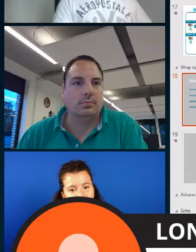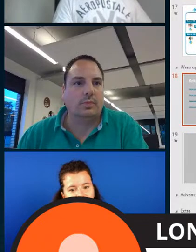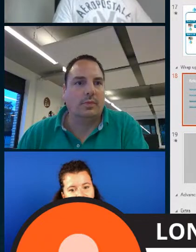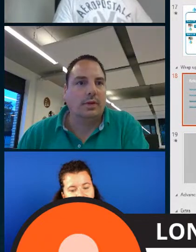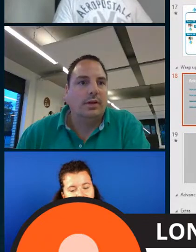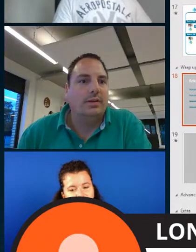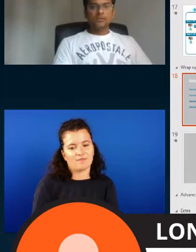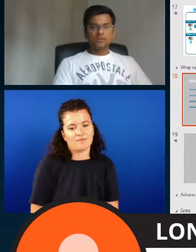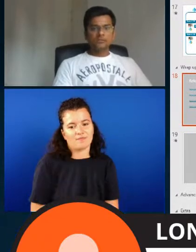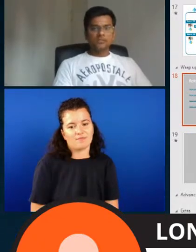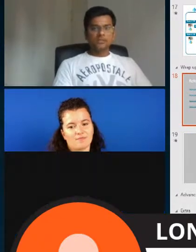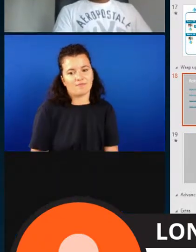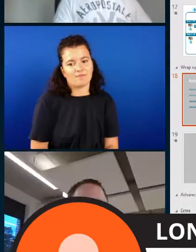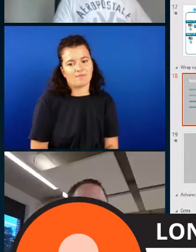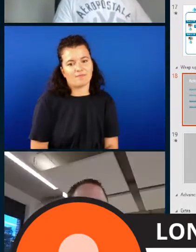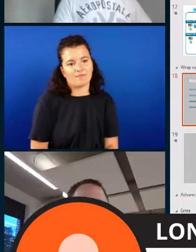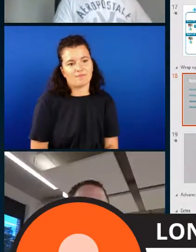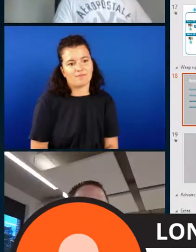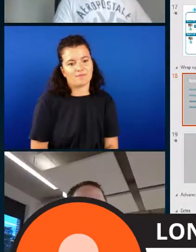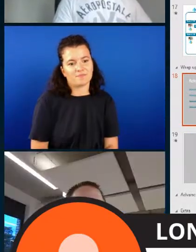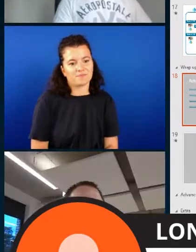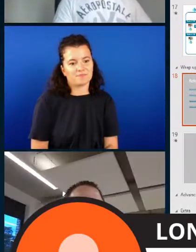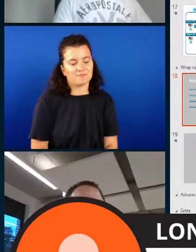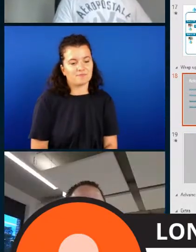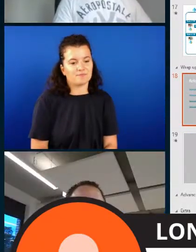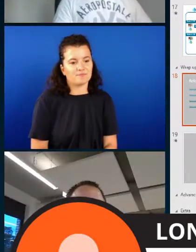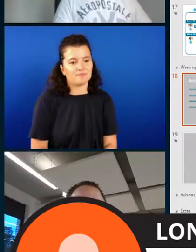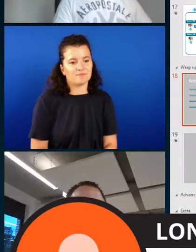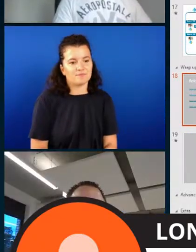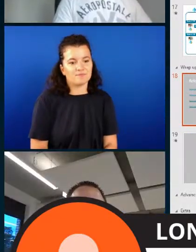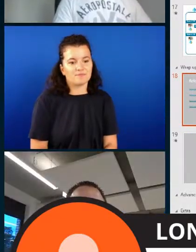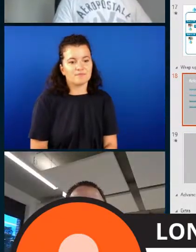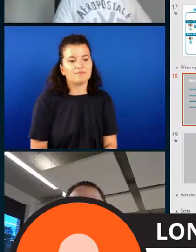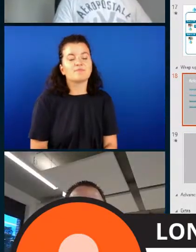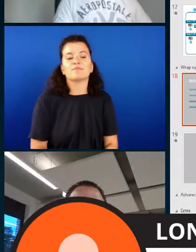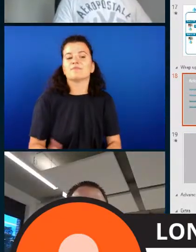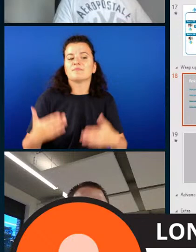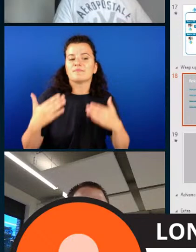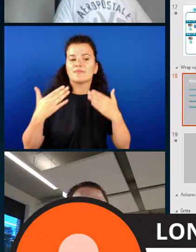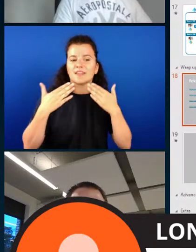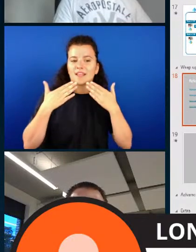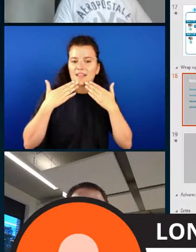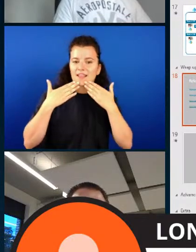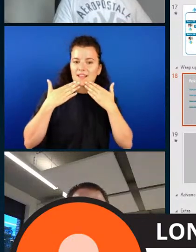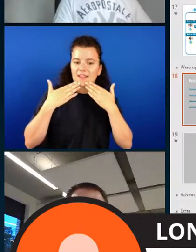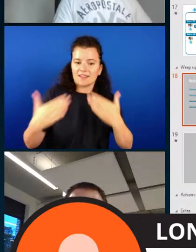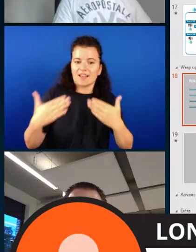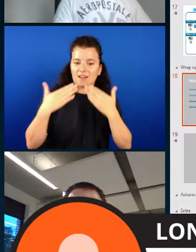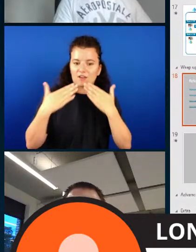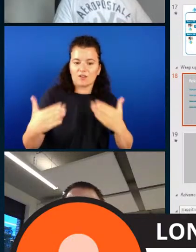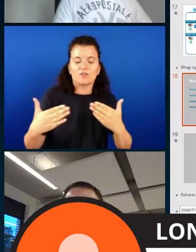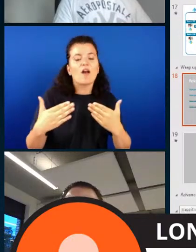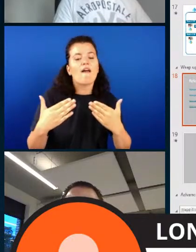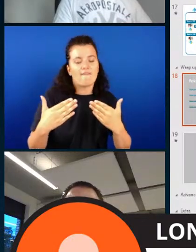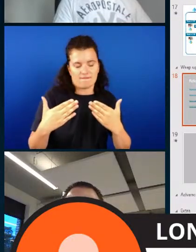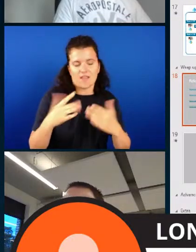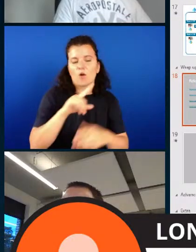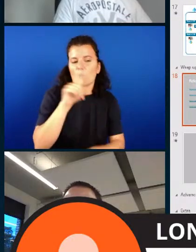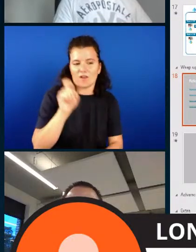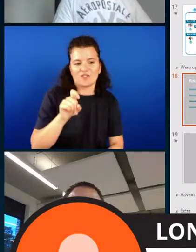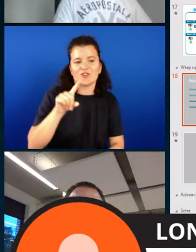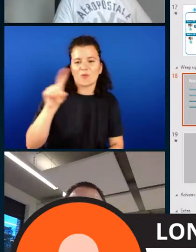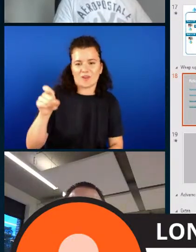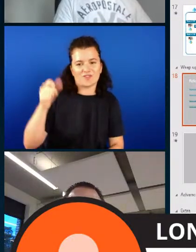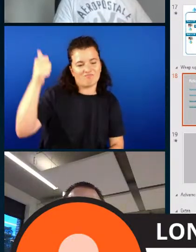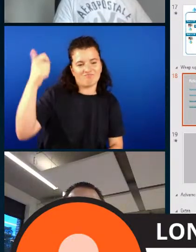All right, Luke, Roland, are you there? Hey. Thanks for the session. Yeah, we do have some questions.